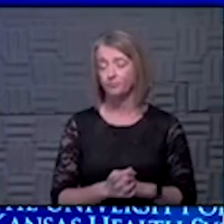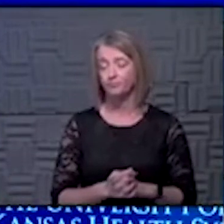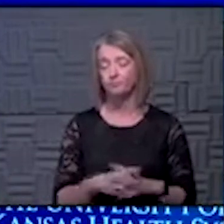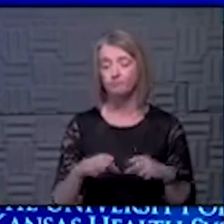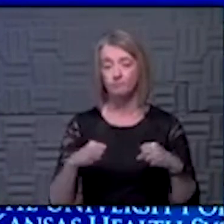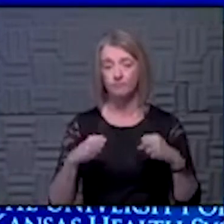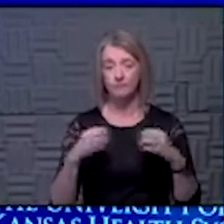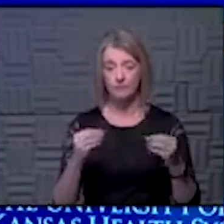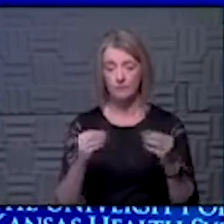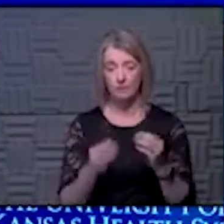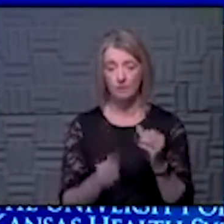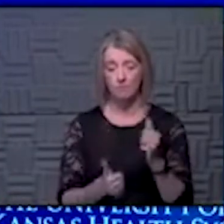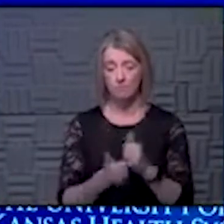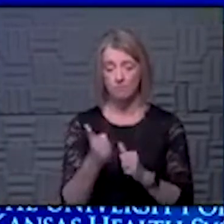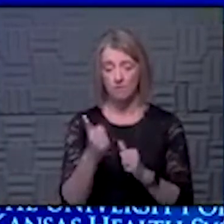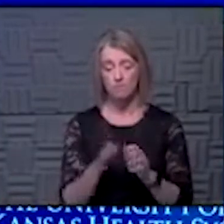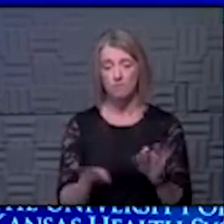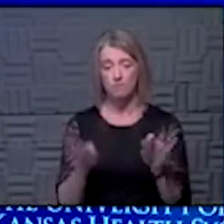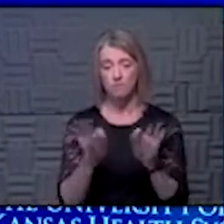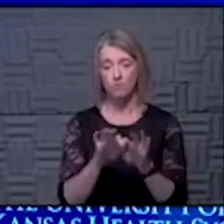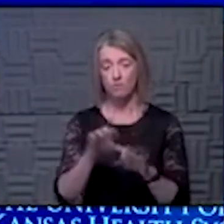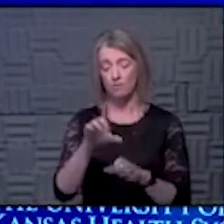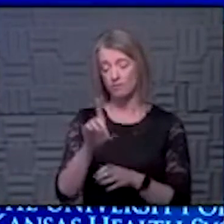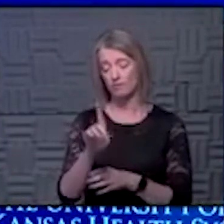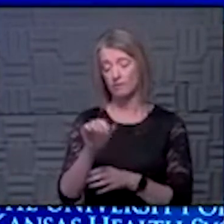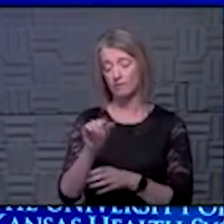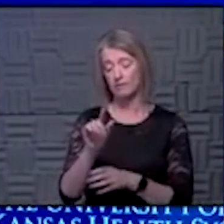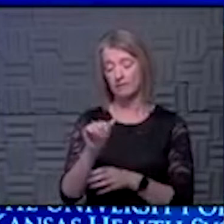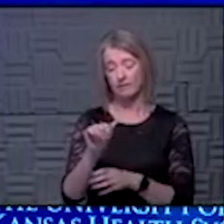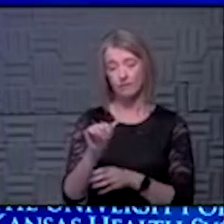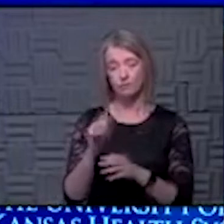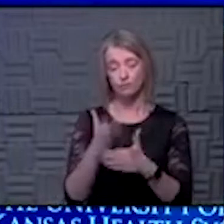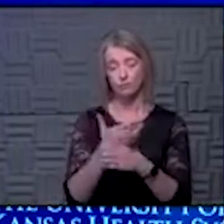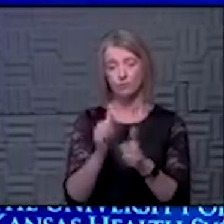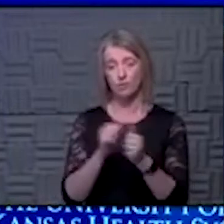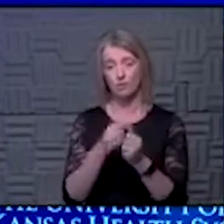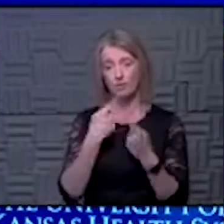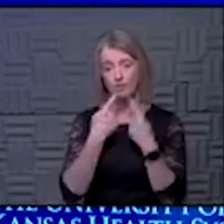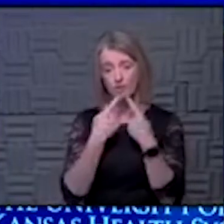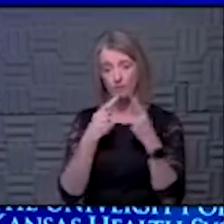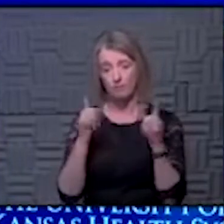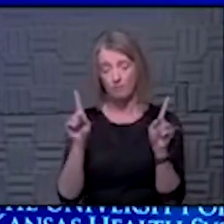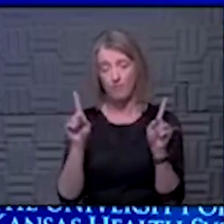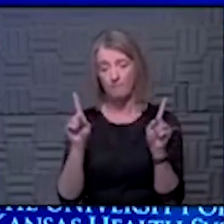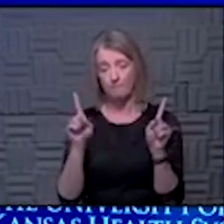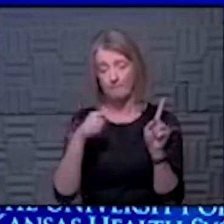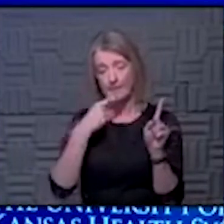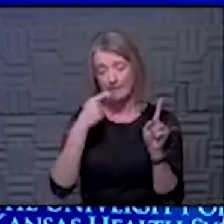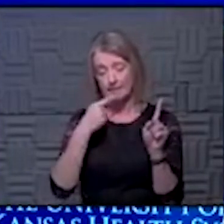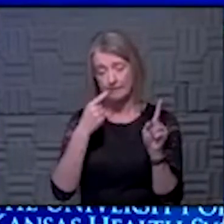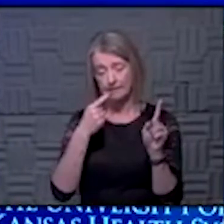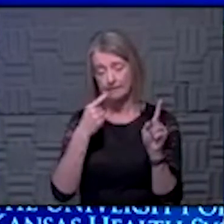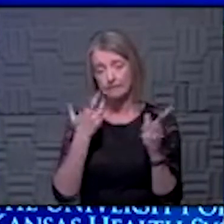So the most important data to share with the public in general.